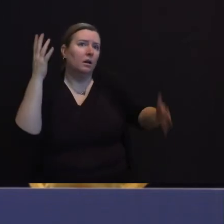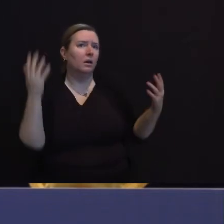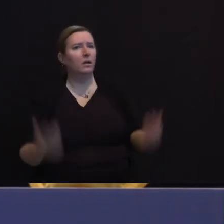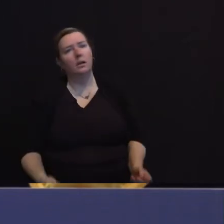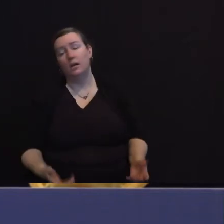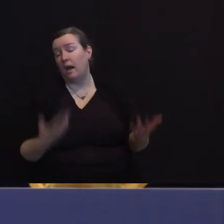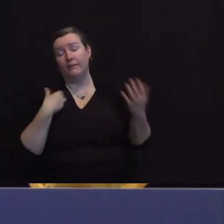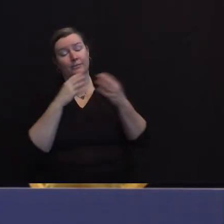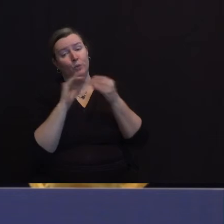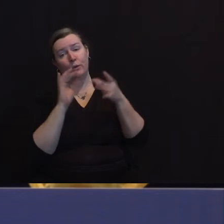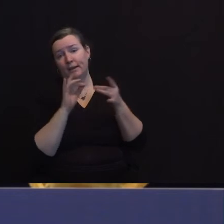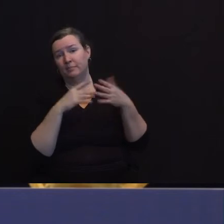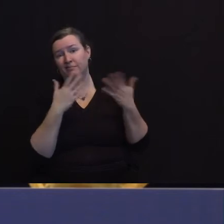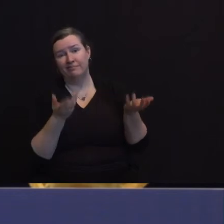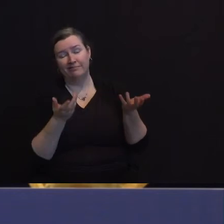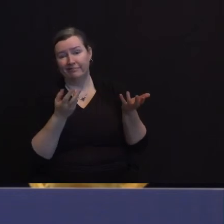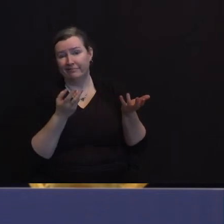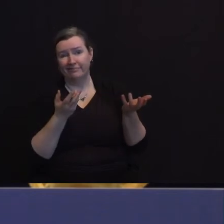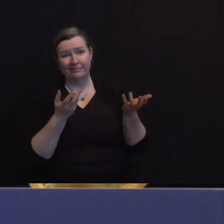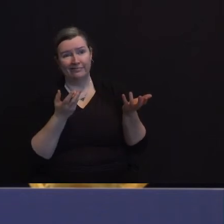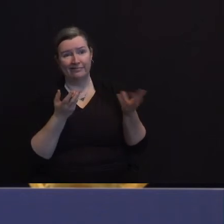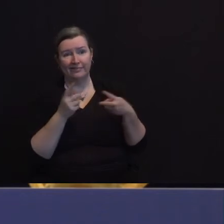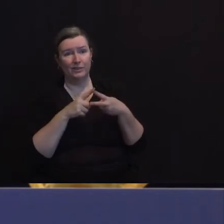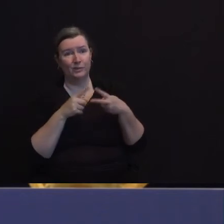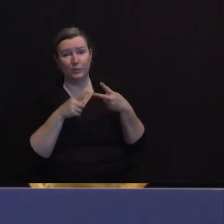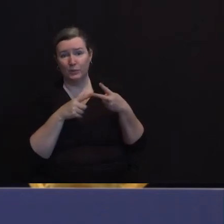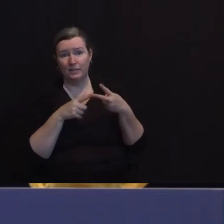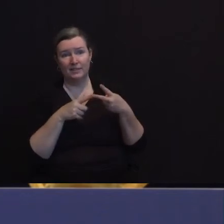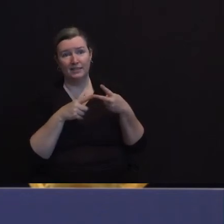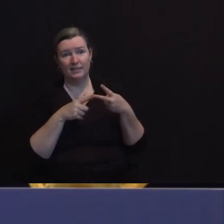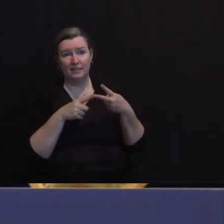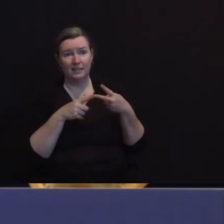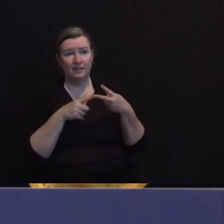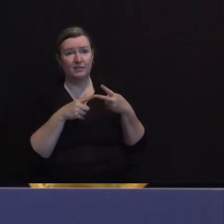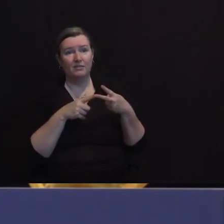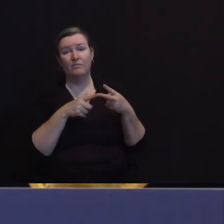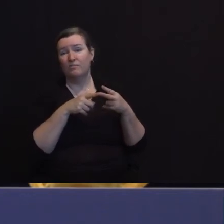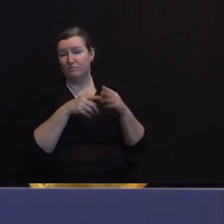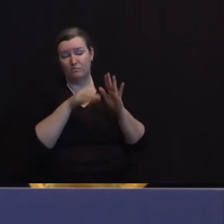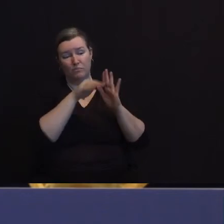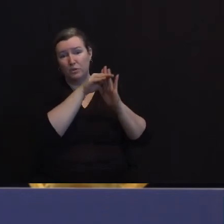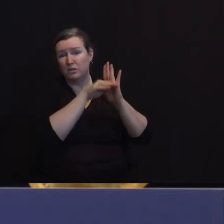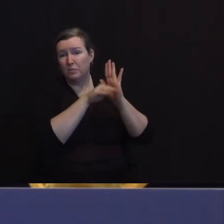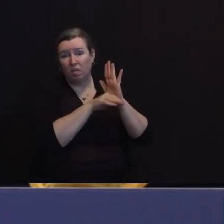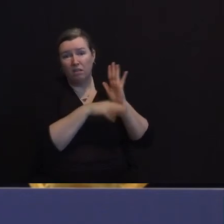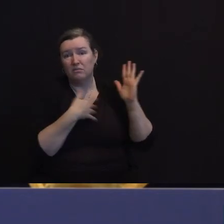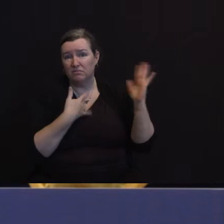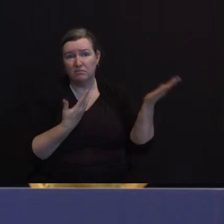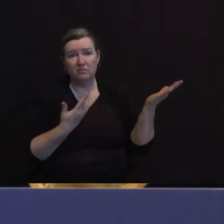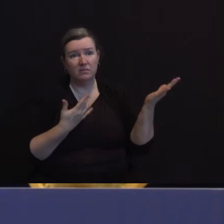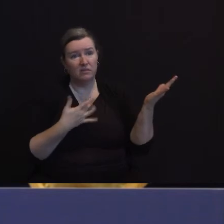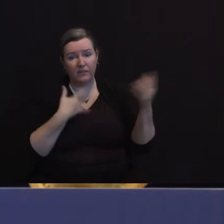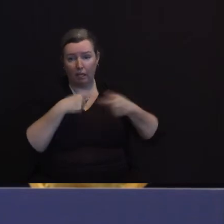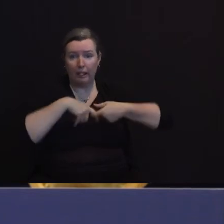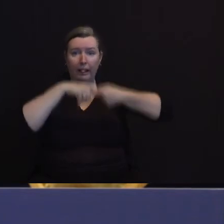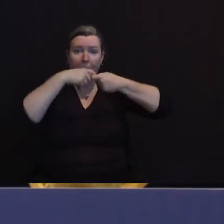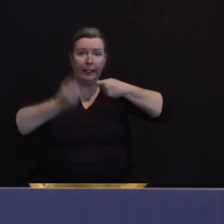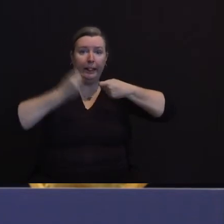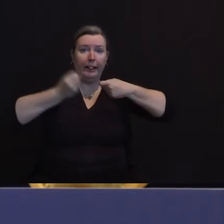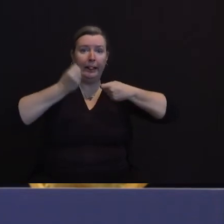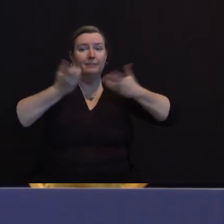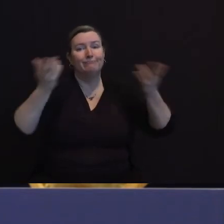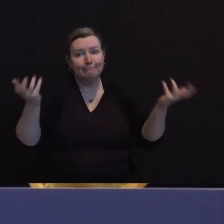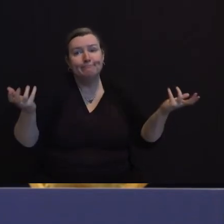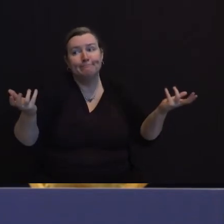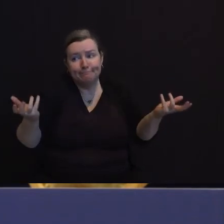God's truth. There are two principles that have guided us on this, other than we got to this to support it as a